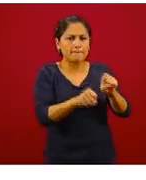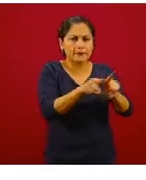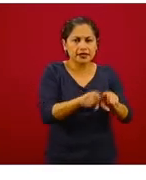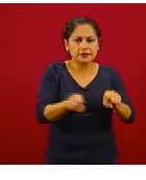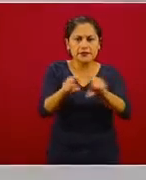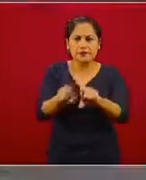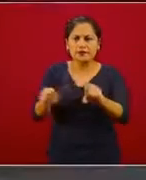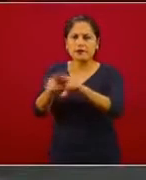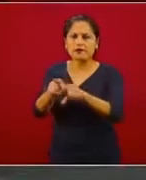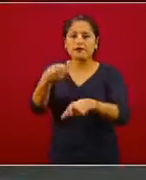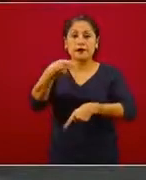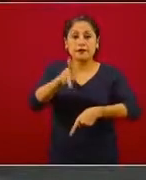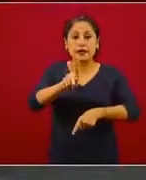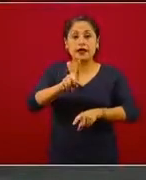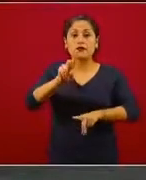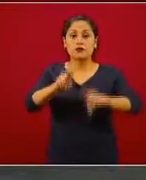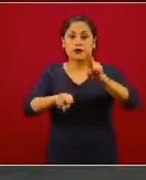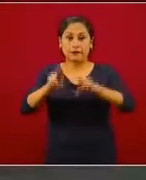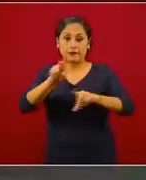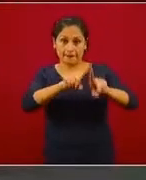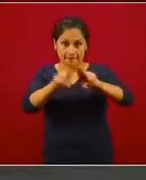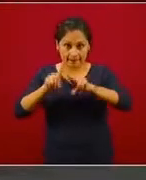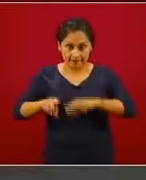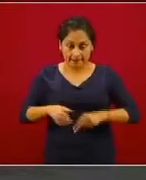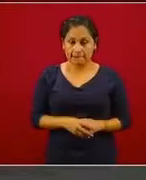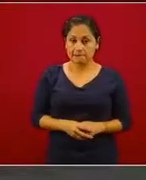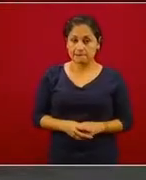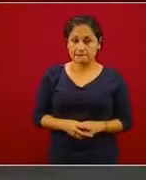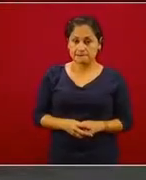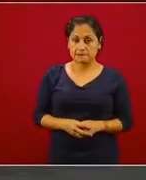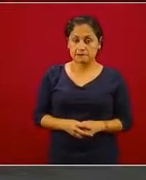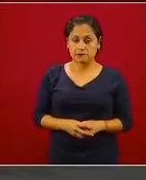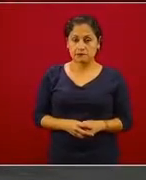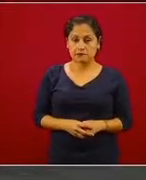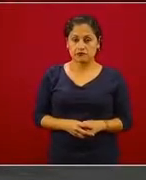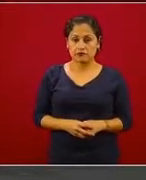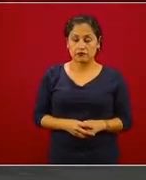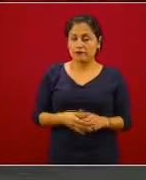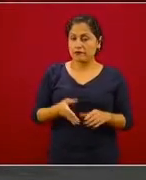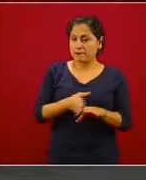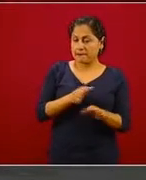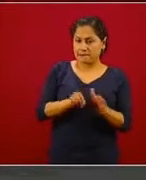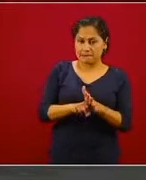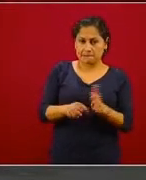in different ways, of course, but under the same concepts.